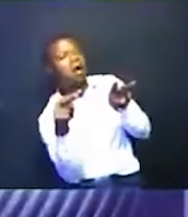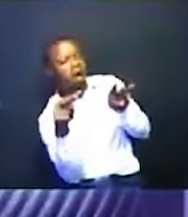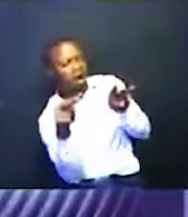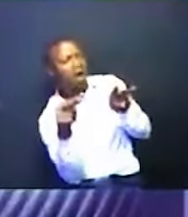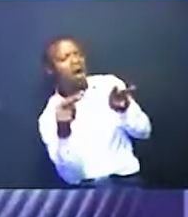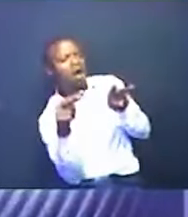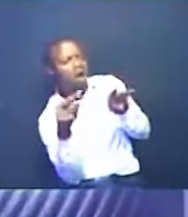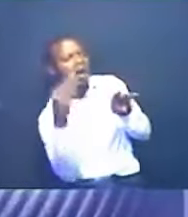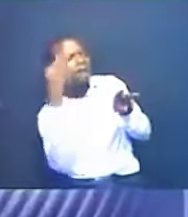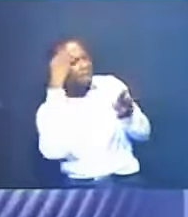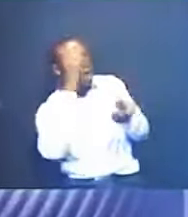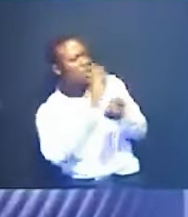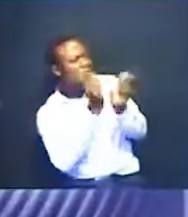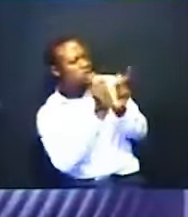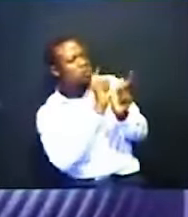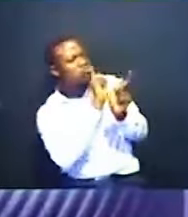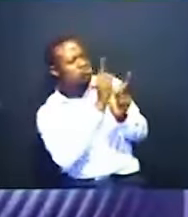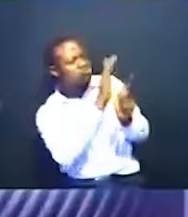mind.